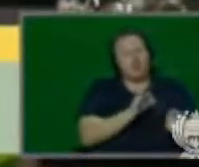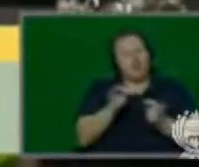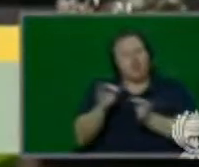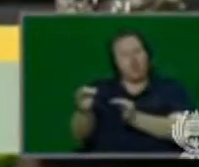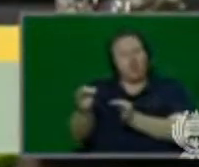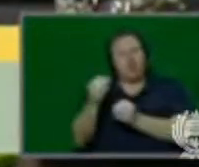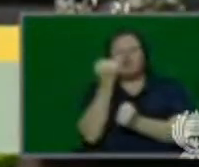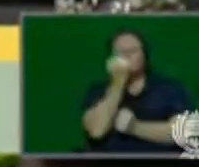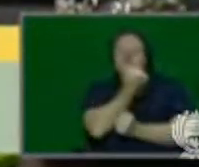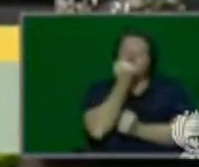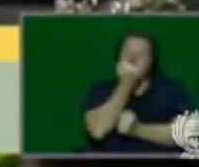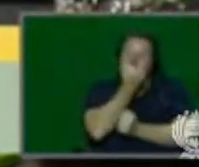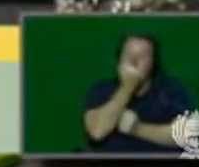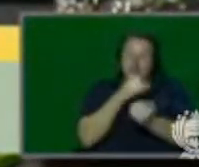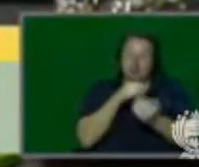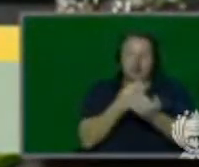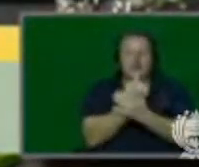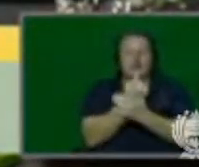that.